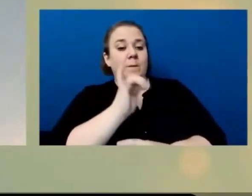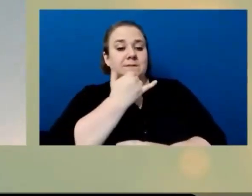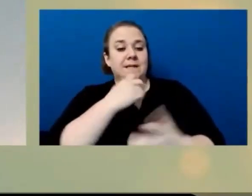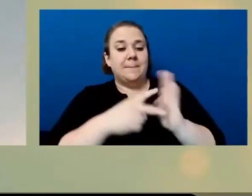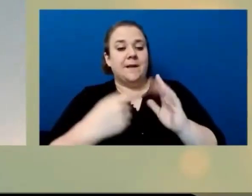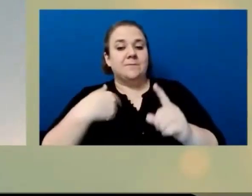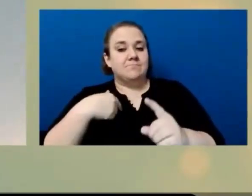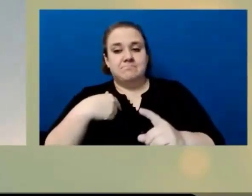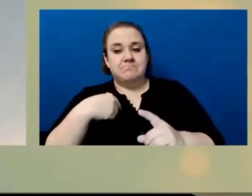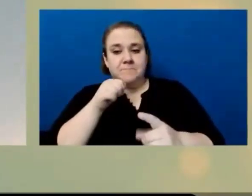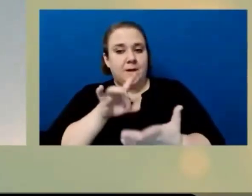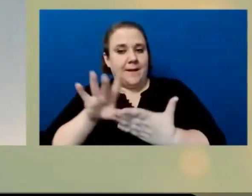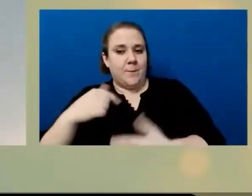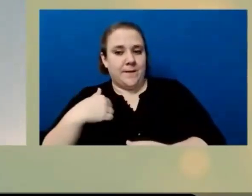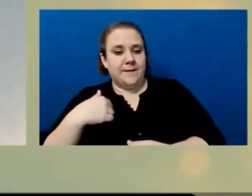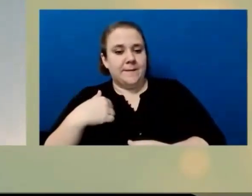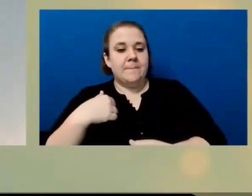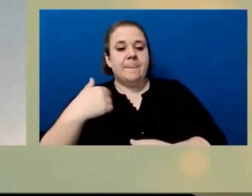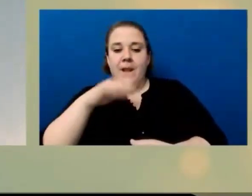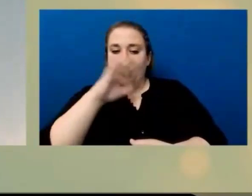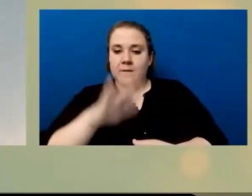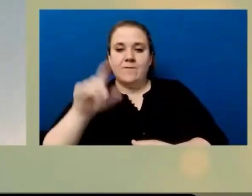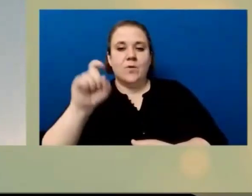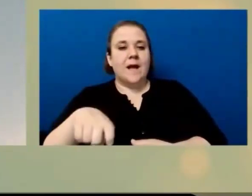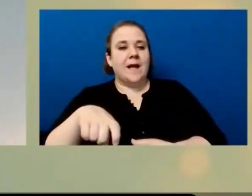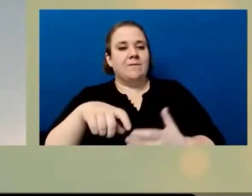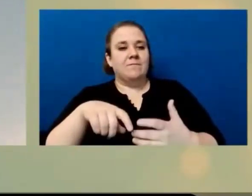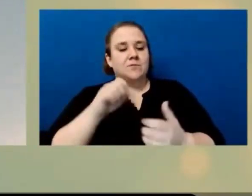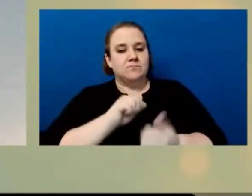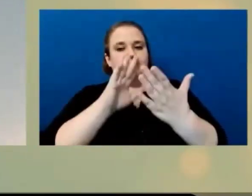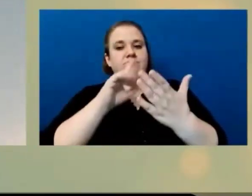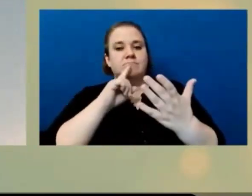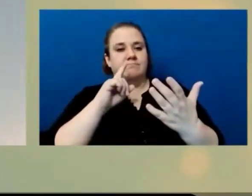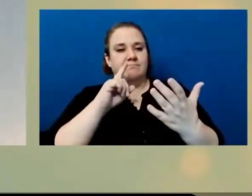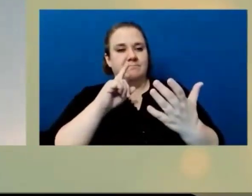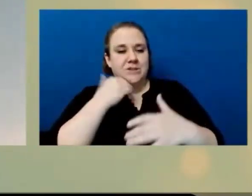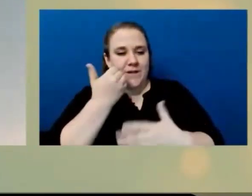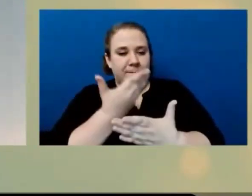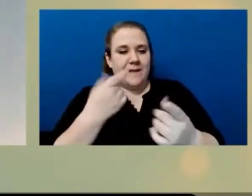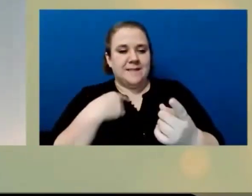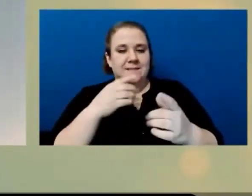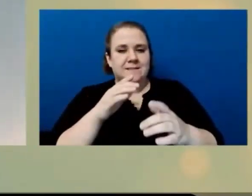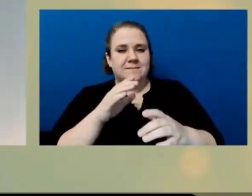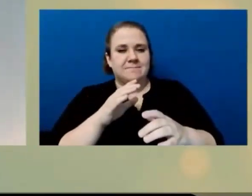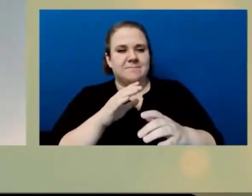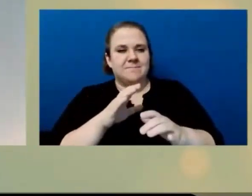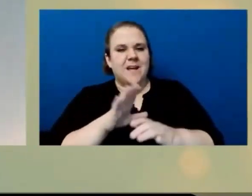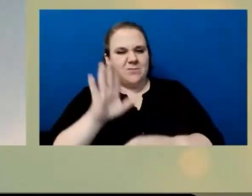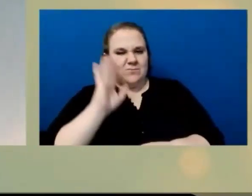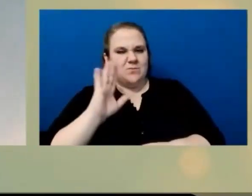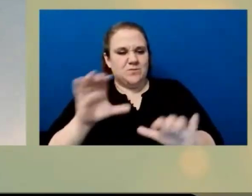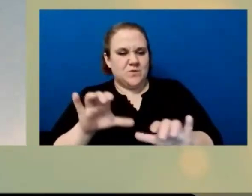And the power hoarders and the supremacy systems and the forces of empire, well, they are standing by sharpening